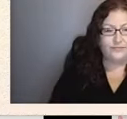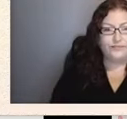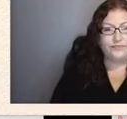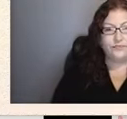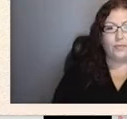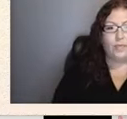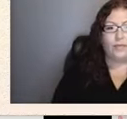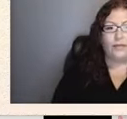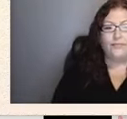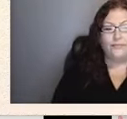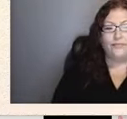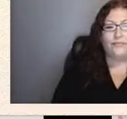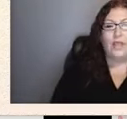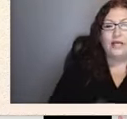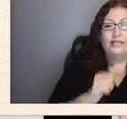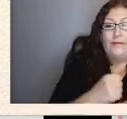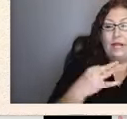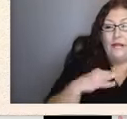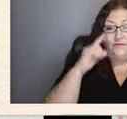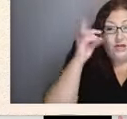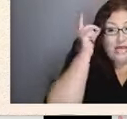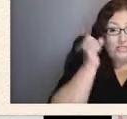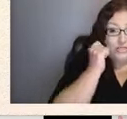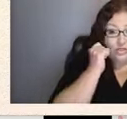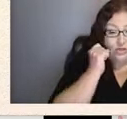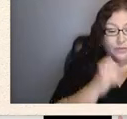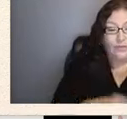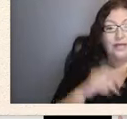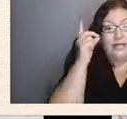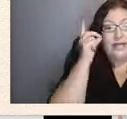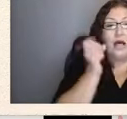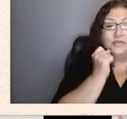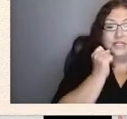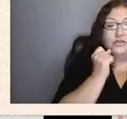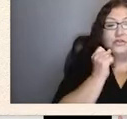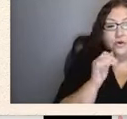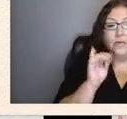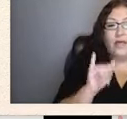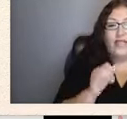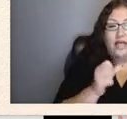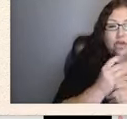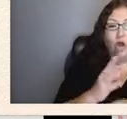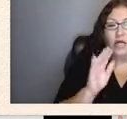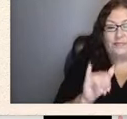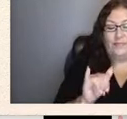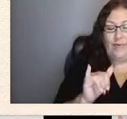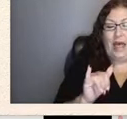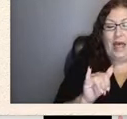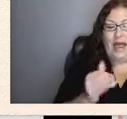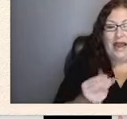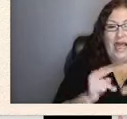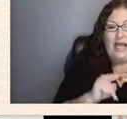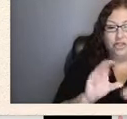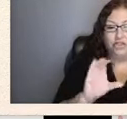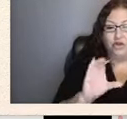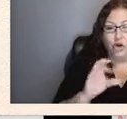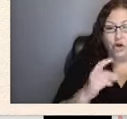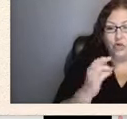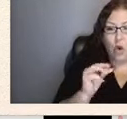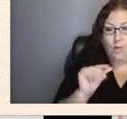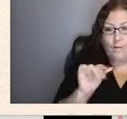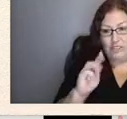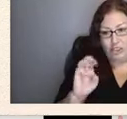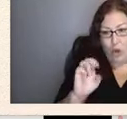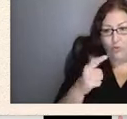Establishing eligibility for Down syndrome. Down syndrome is caused by the presence of an extra chromosome 21. It does